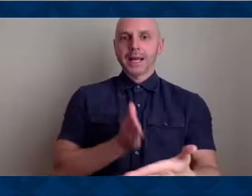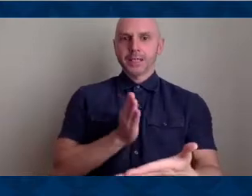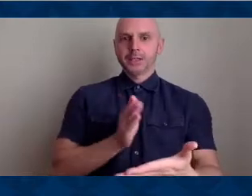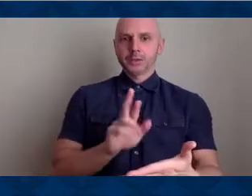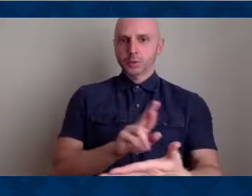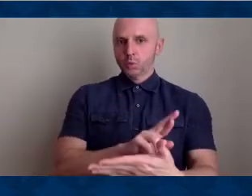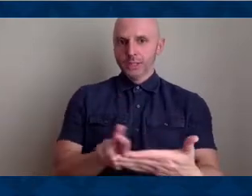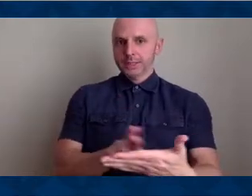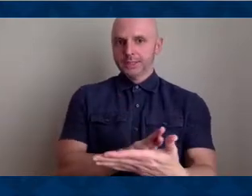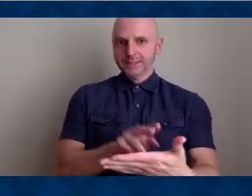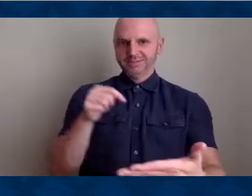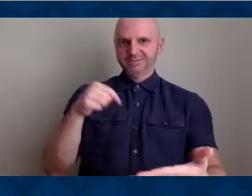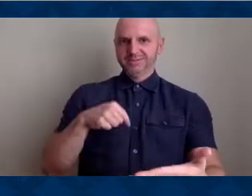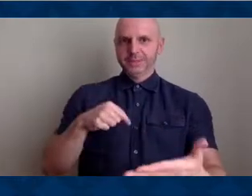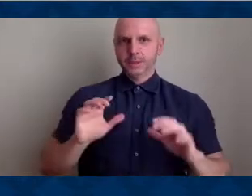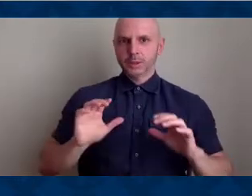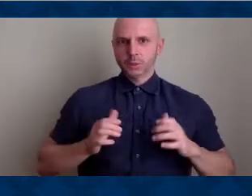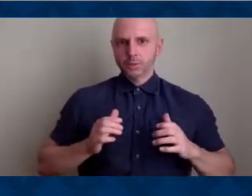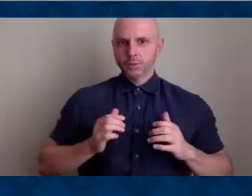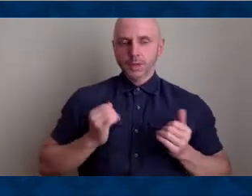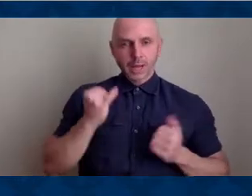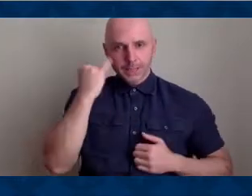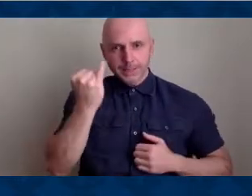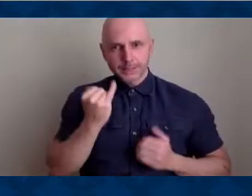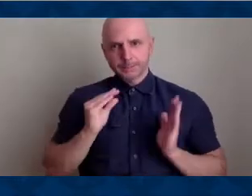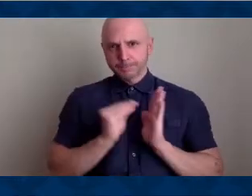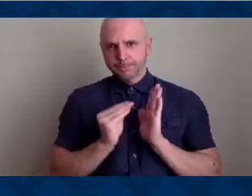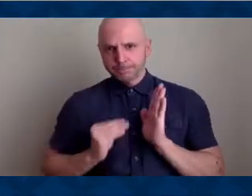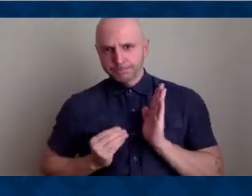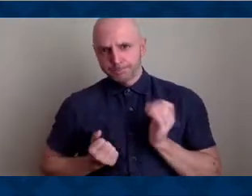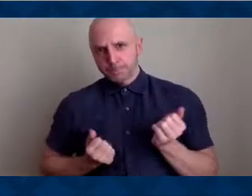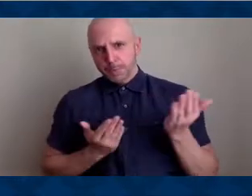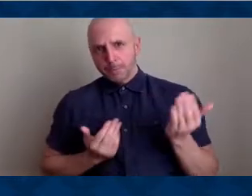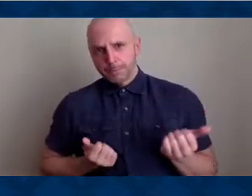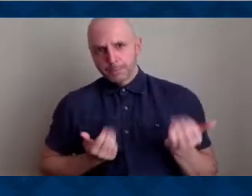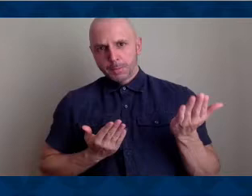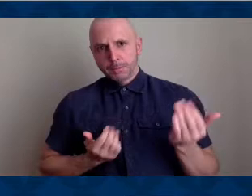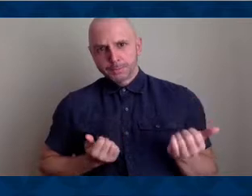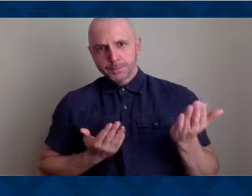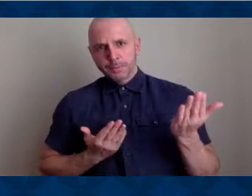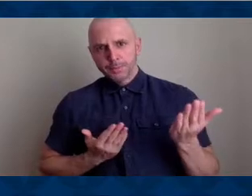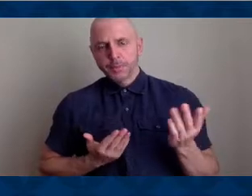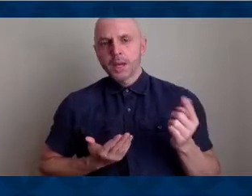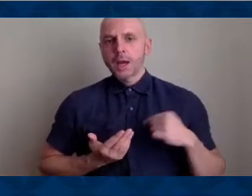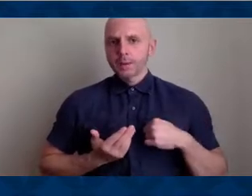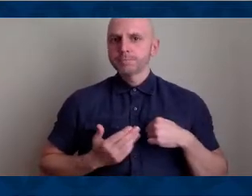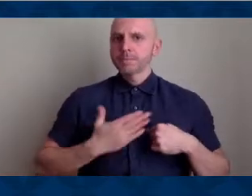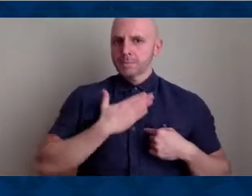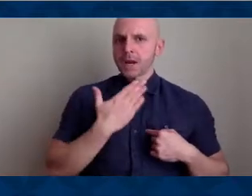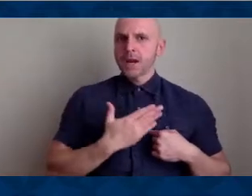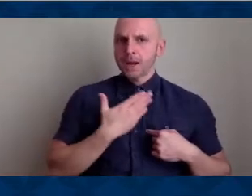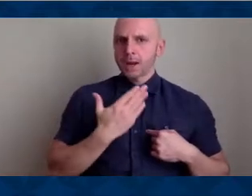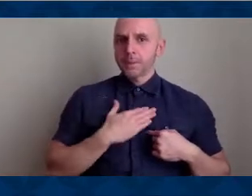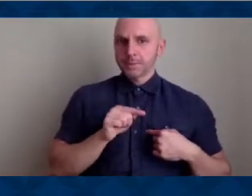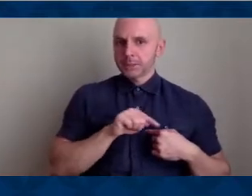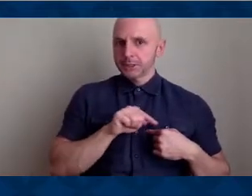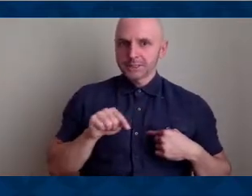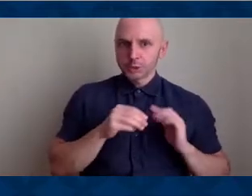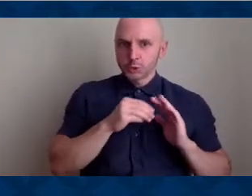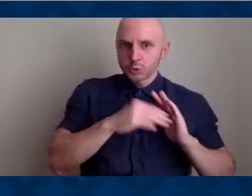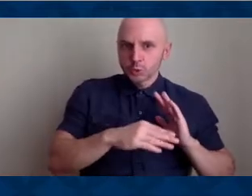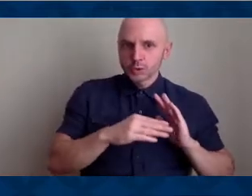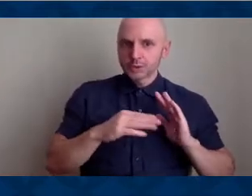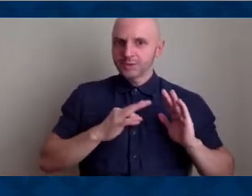recommendations. And I'm really pleased with the engagement of students and faculty on this really hard